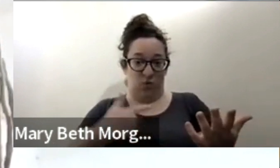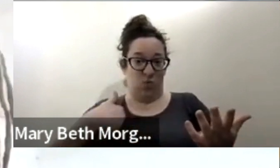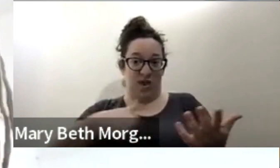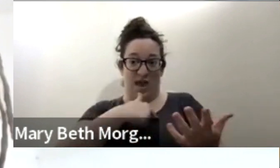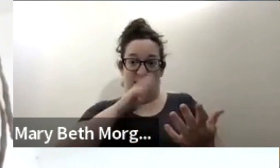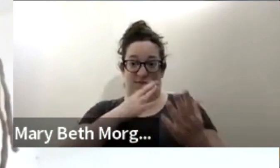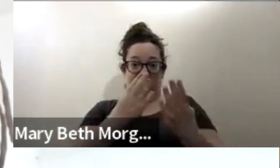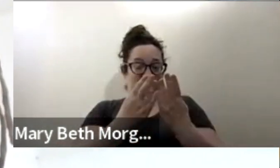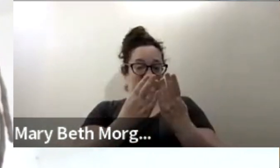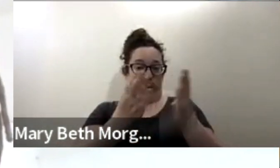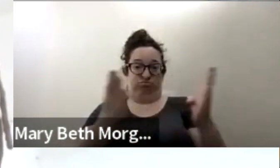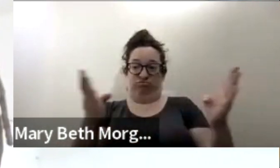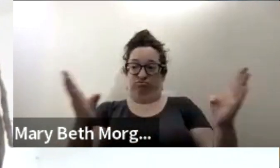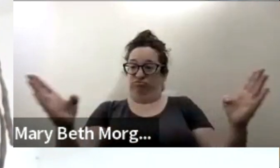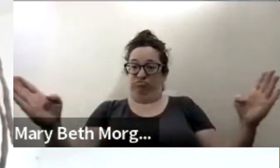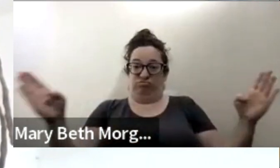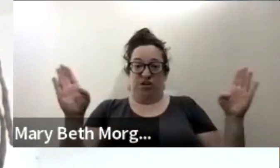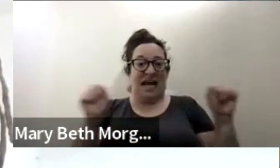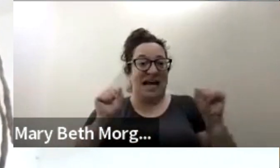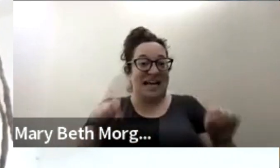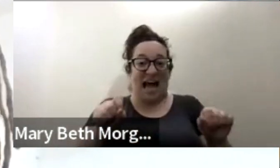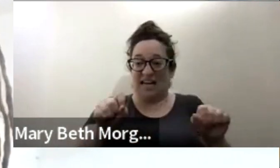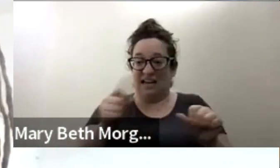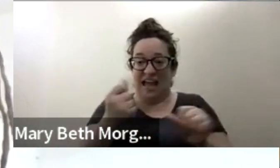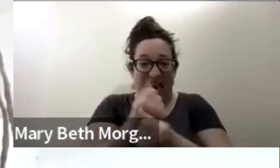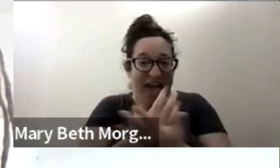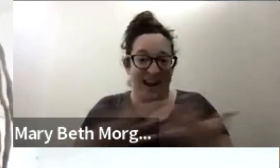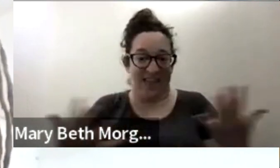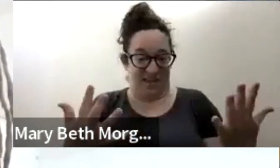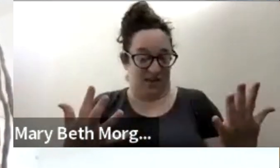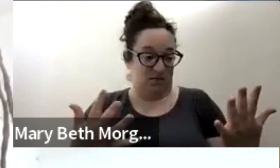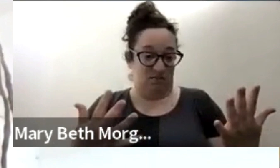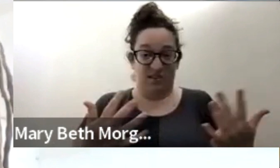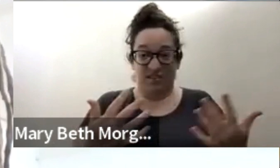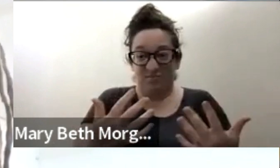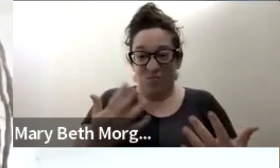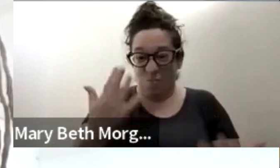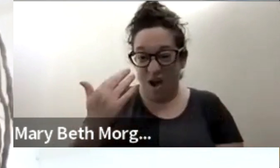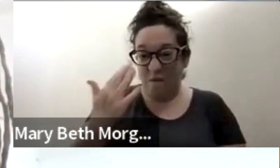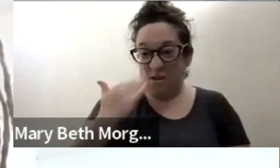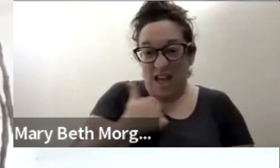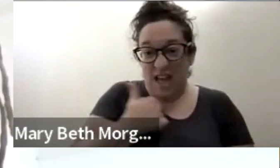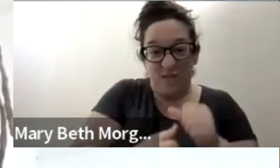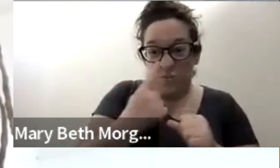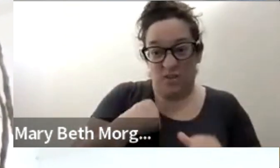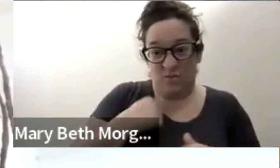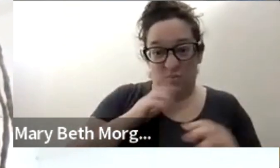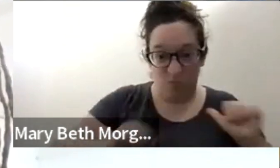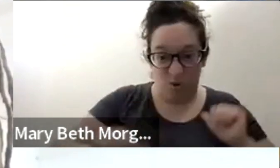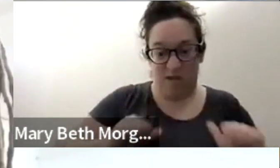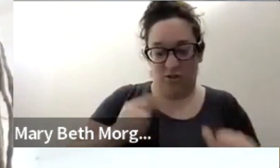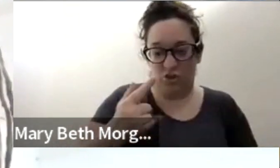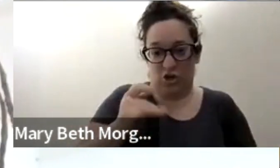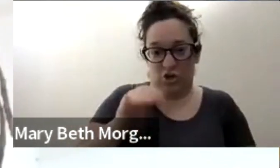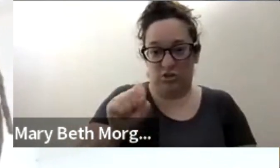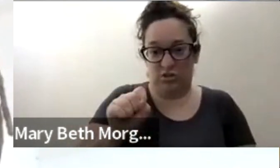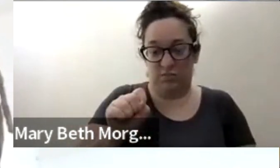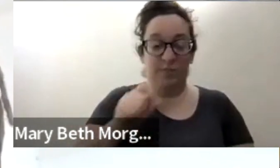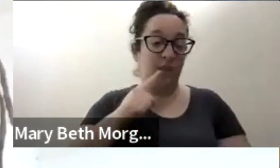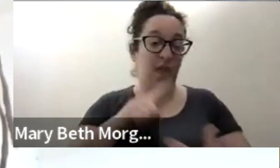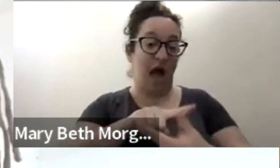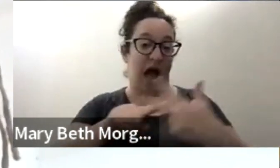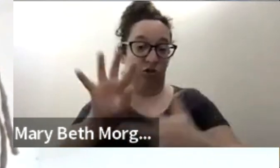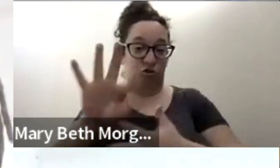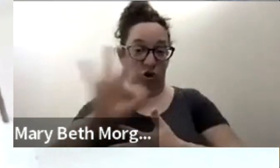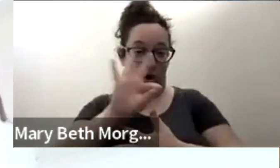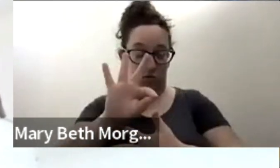because everyone is performing genders. I would say that, for instance, in the 3 plays I